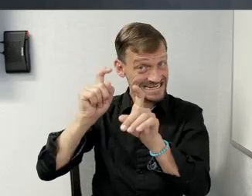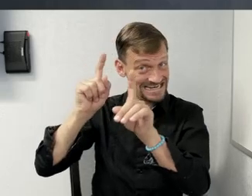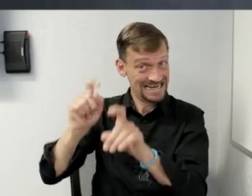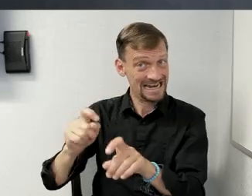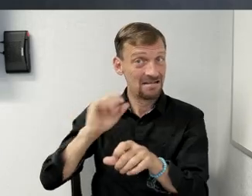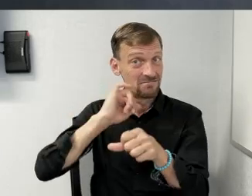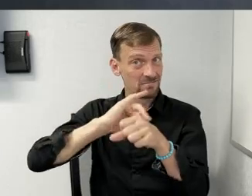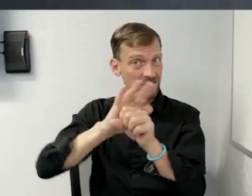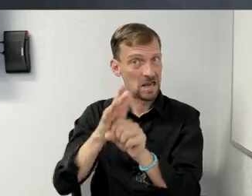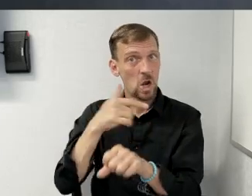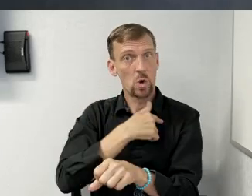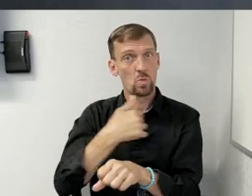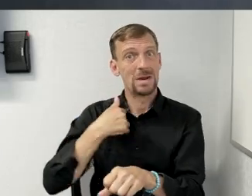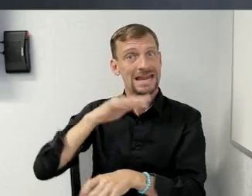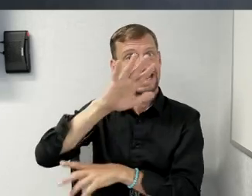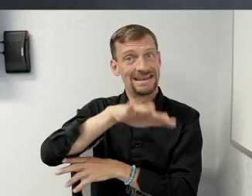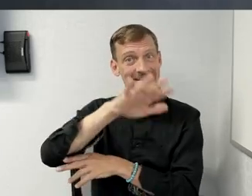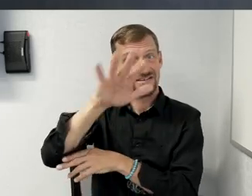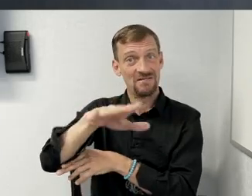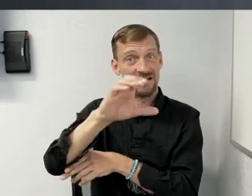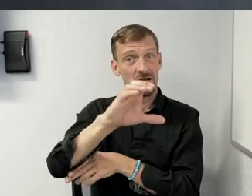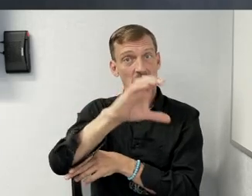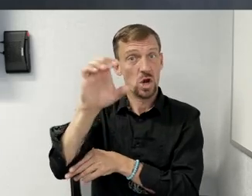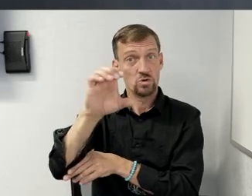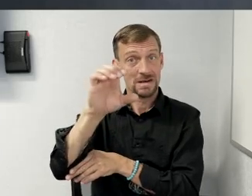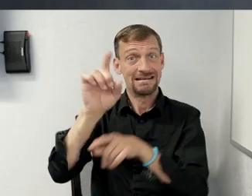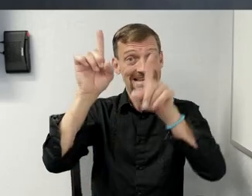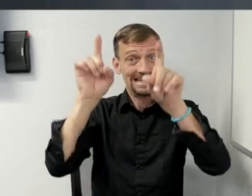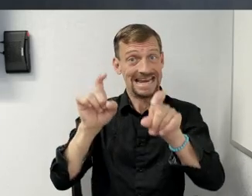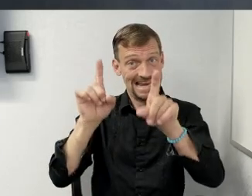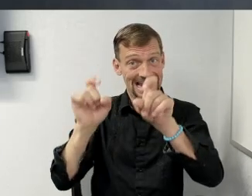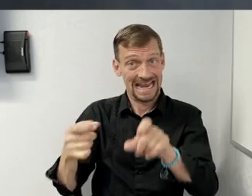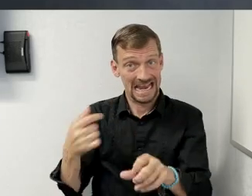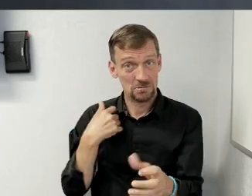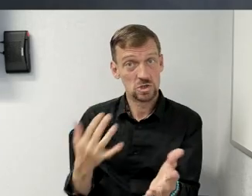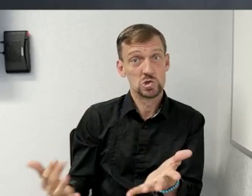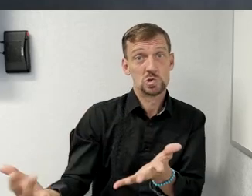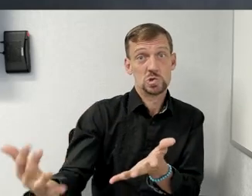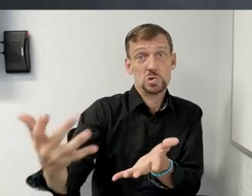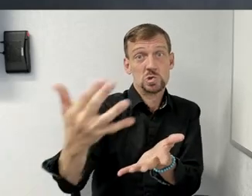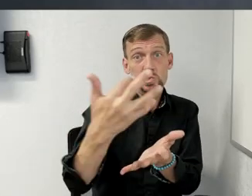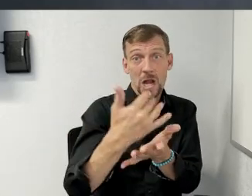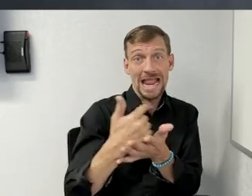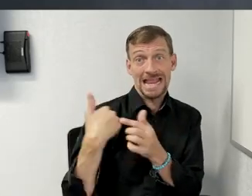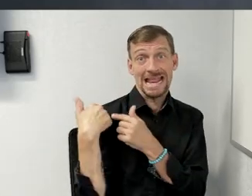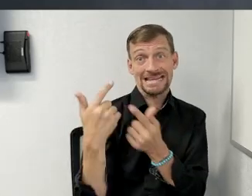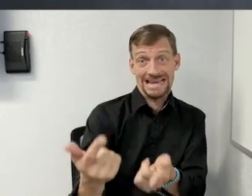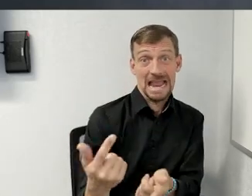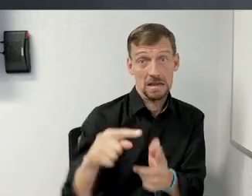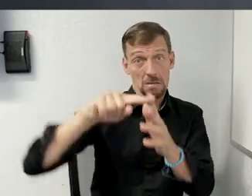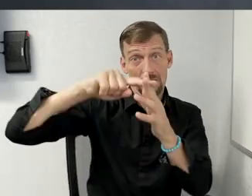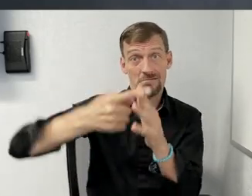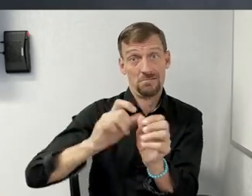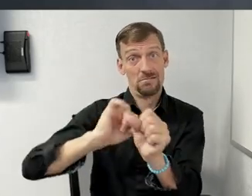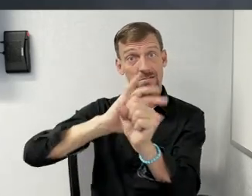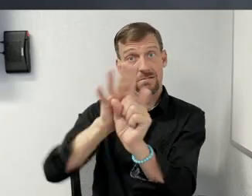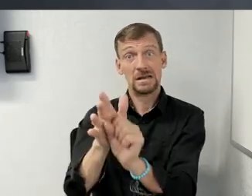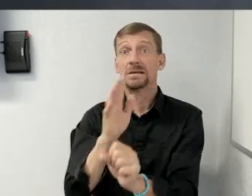we've collected 5,500 specimens since that very beginning. Roughly,